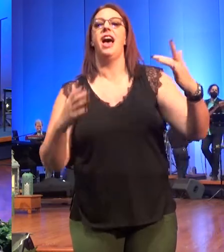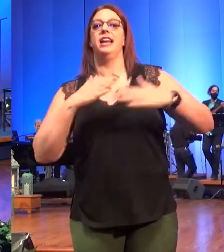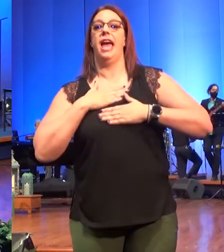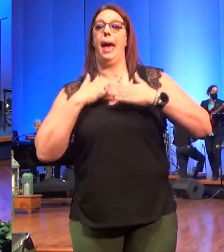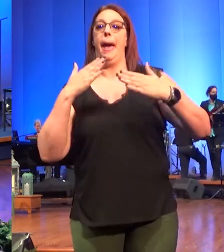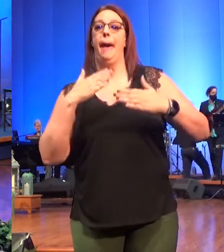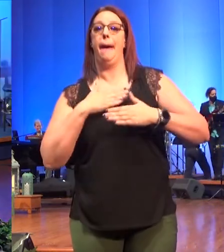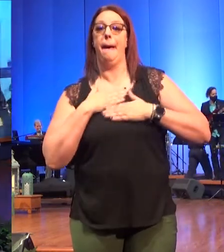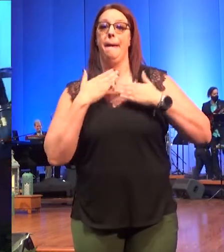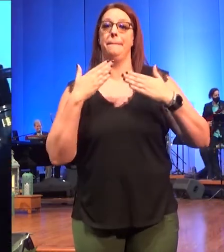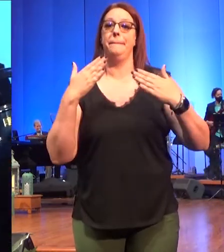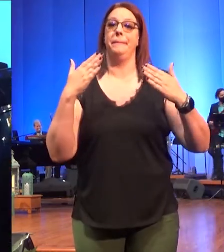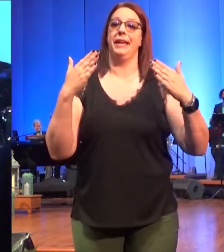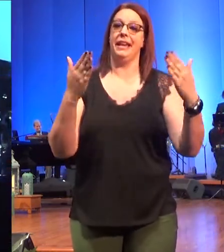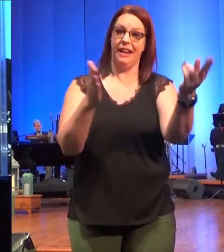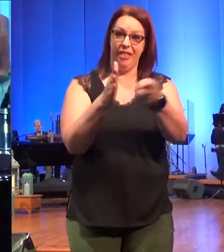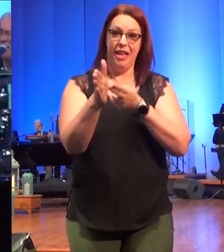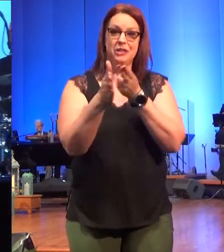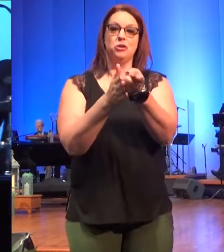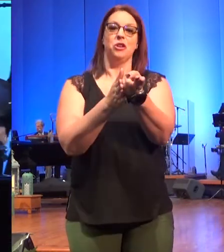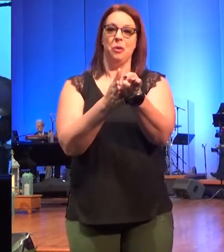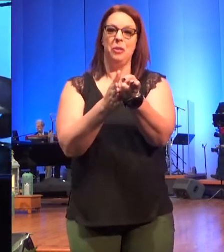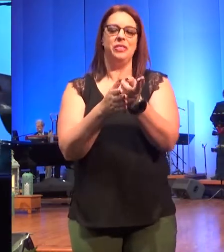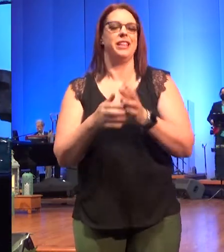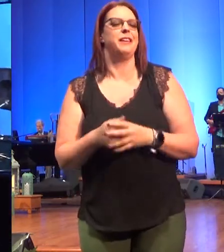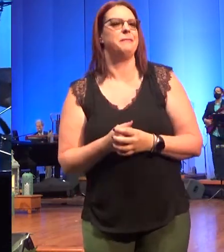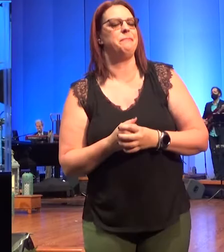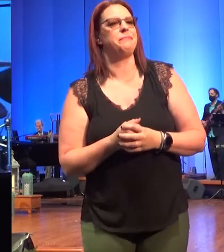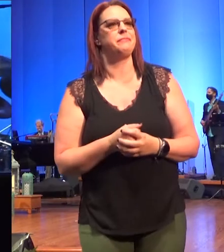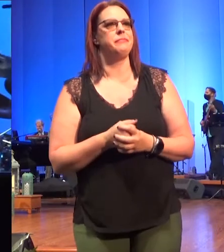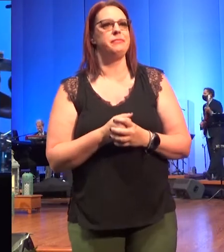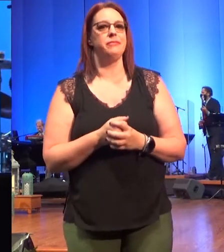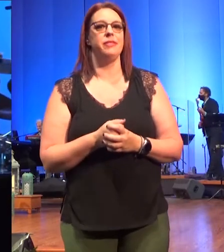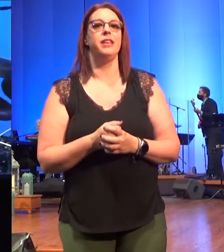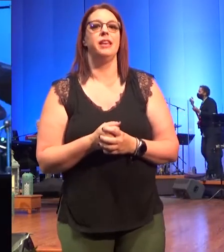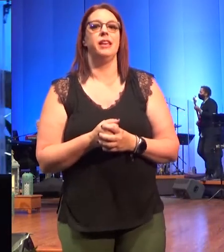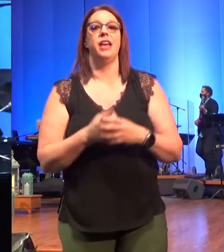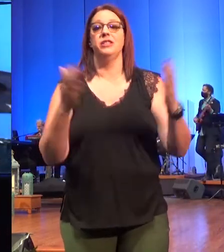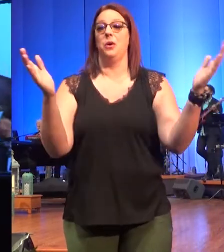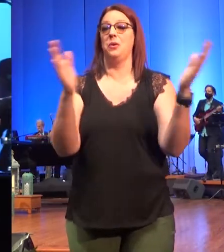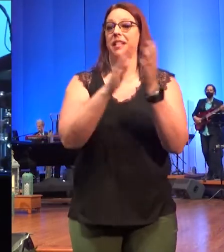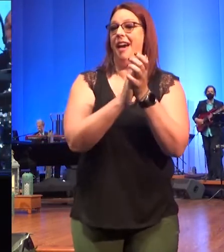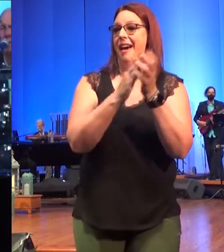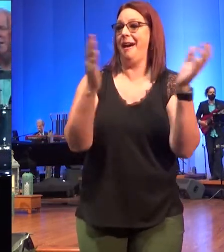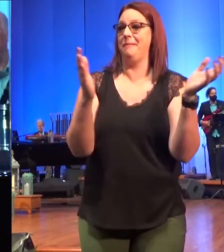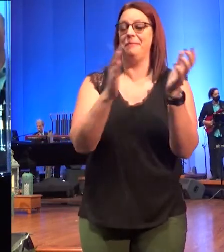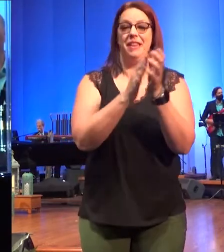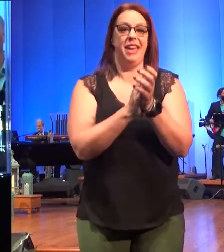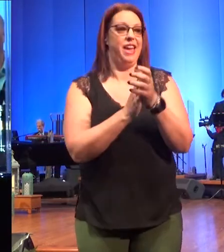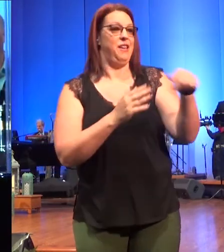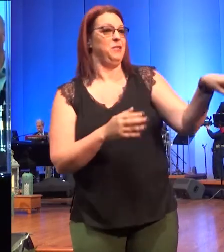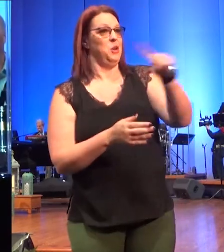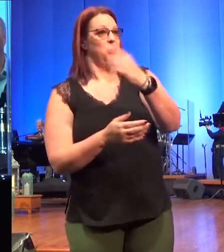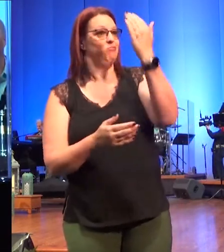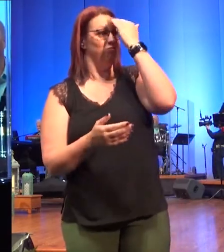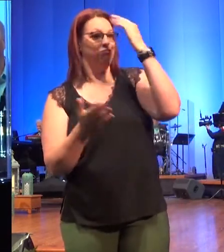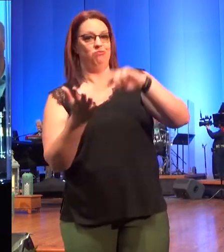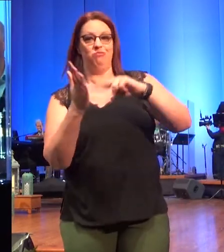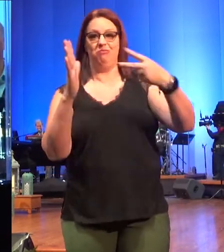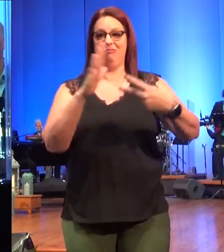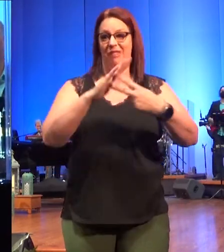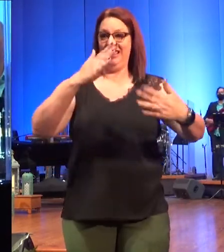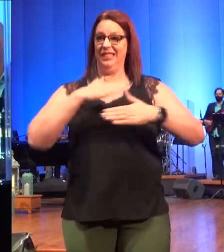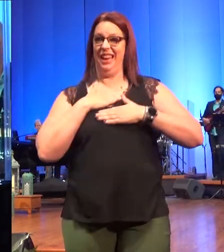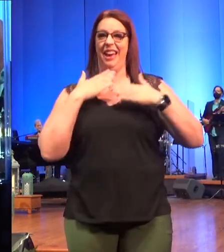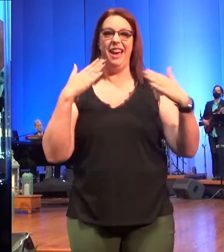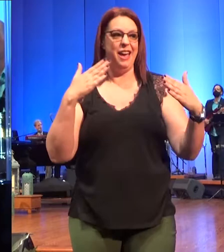like happiness is the truth. Because I'm not alone if you know what happiness is to